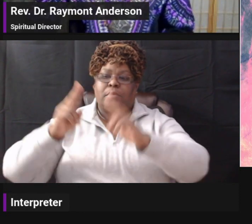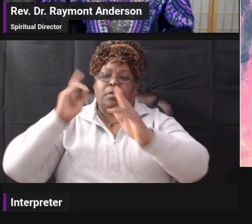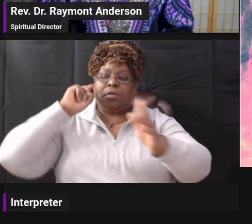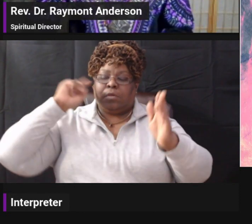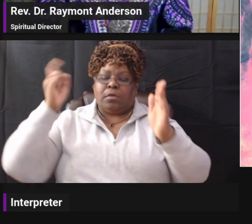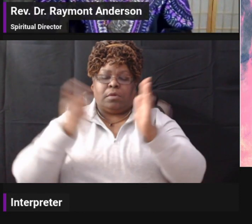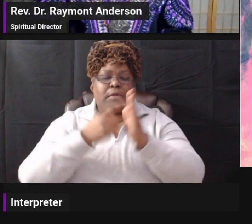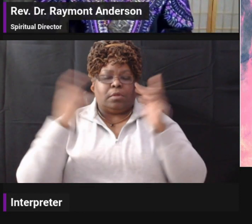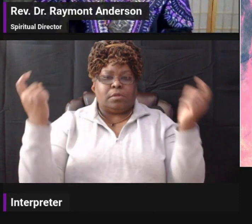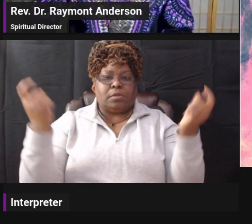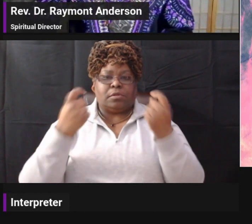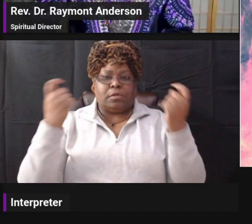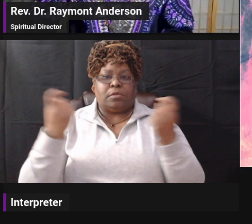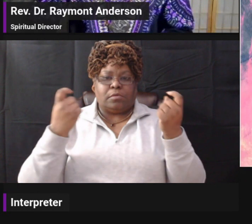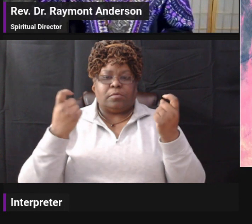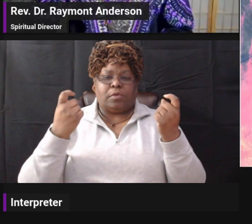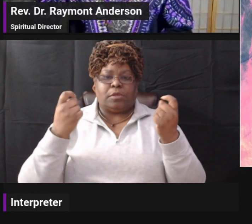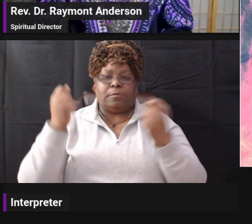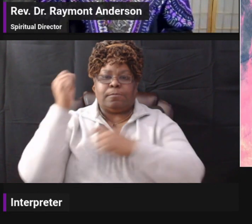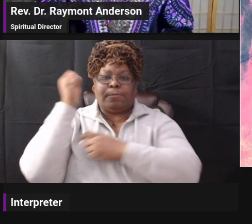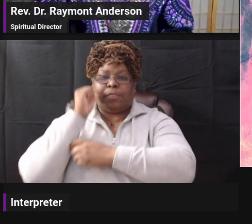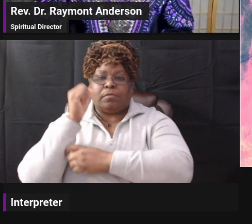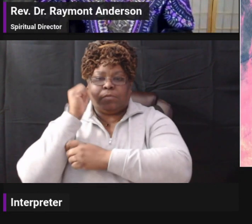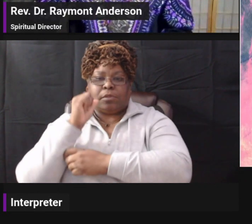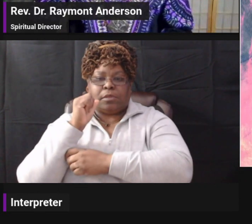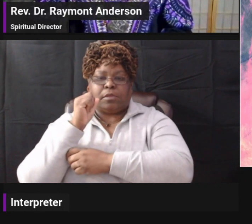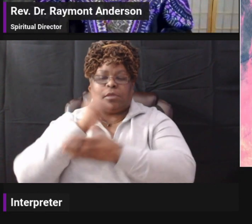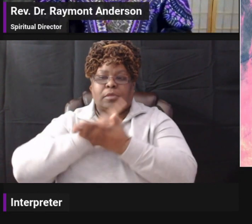us honor, recognize, and celebrate this every day,